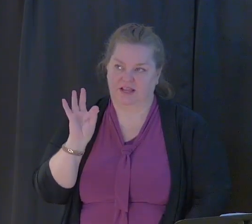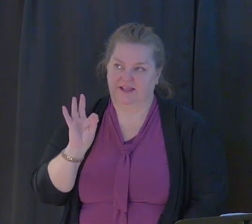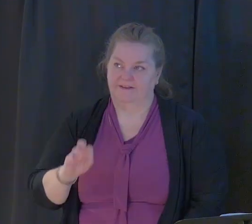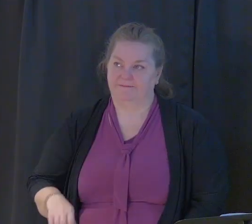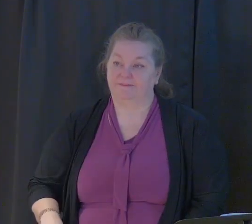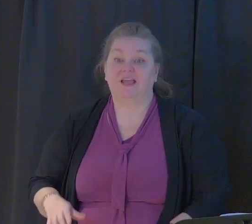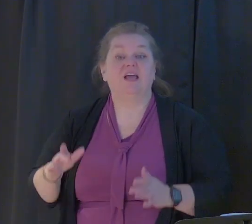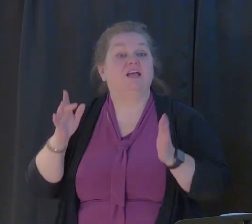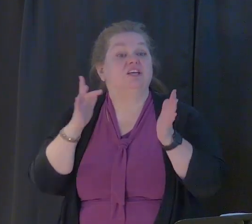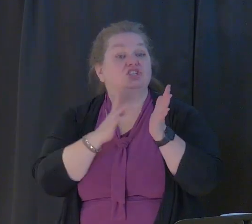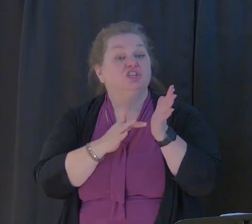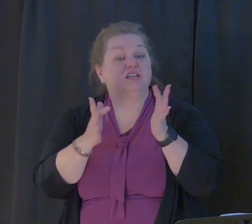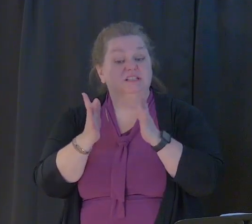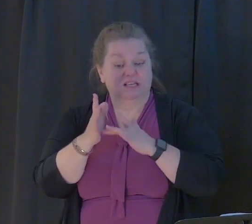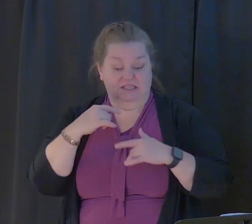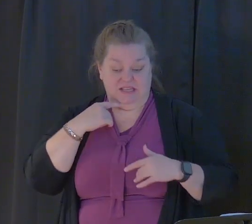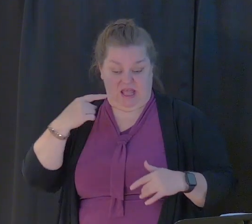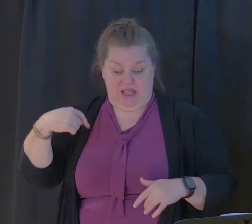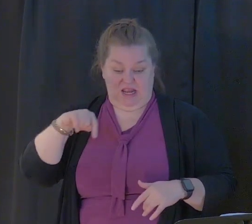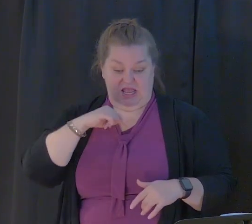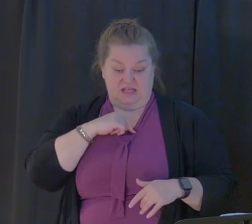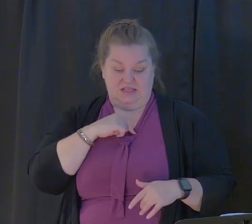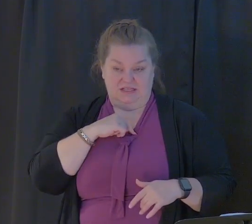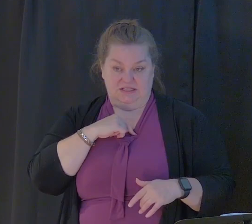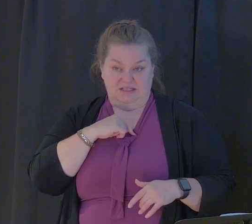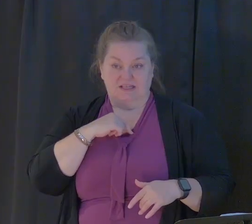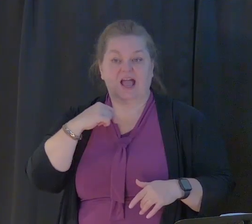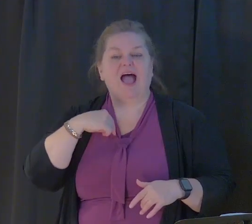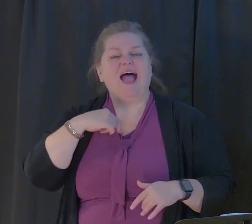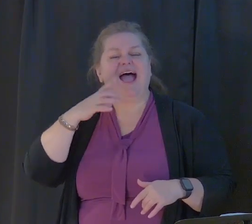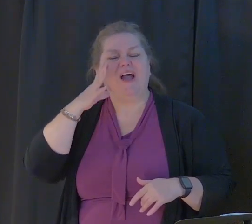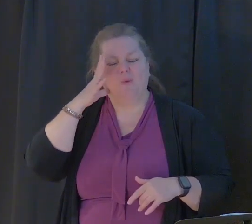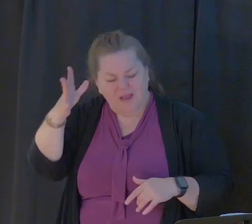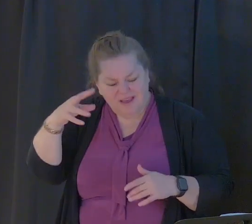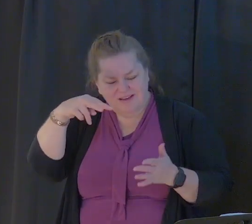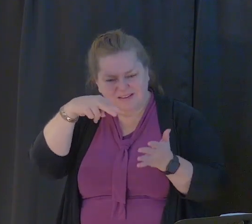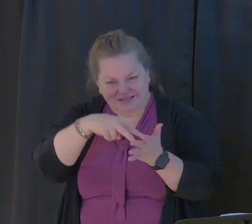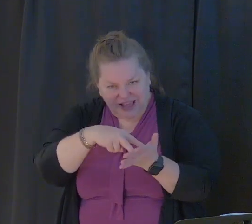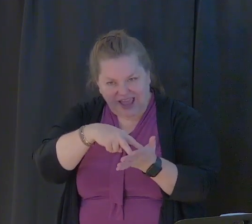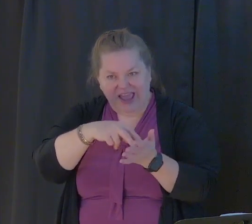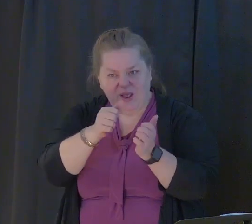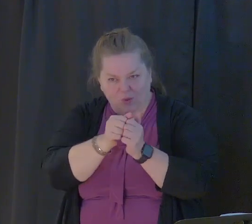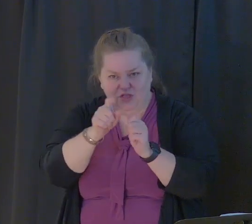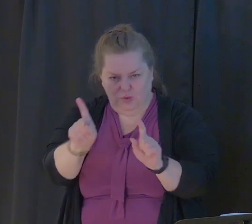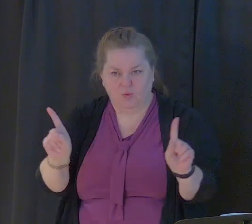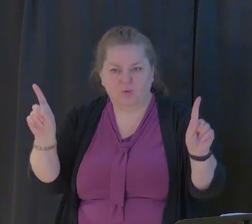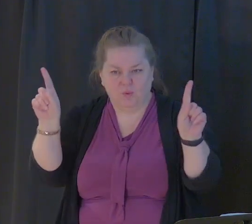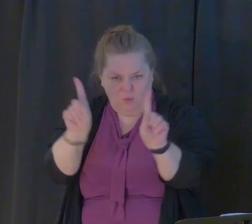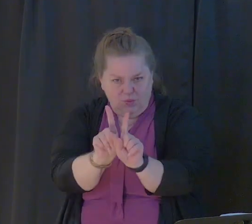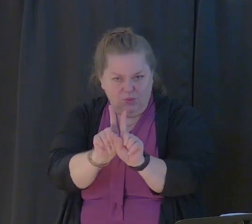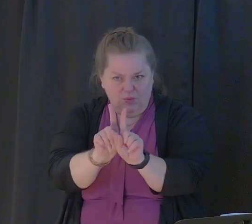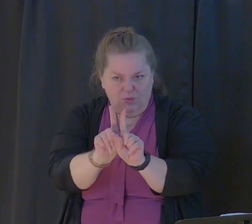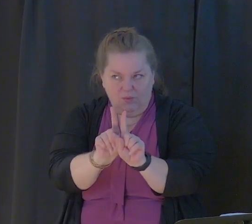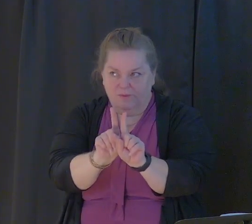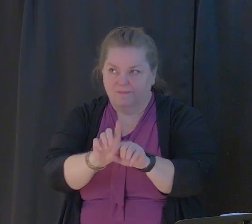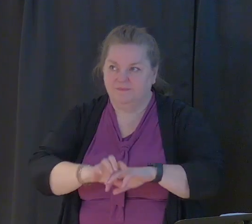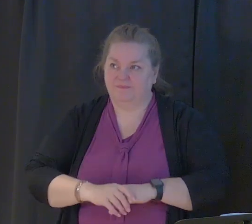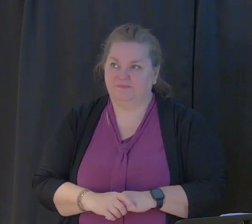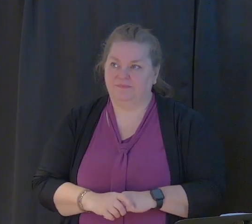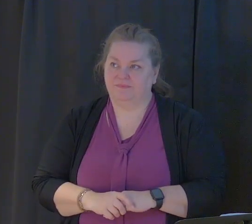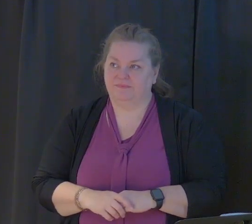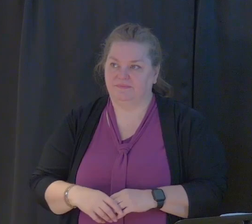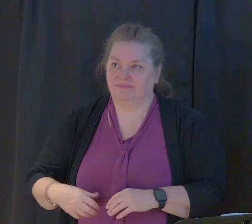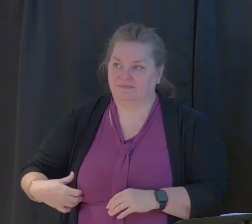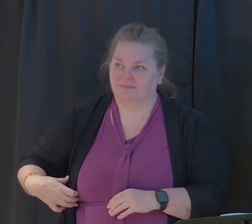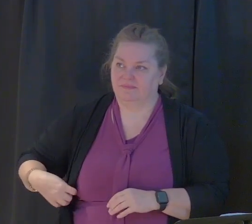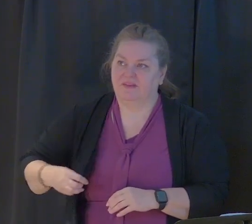Jesus is telling us here in these verses that I will stand by you. Have I not commanded you? Be